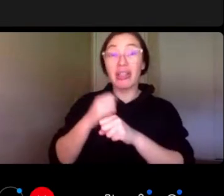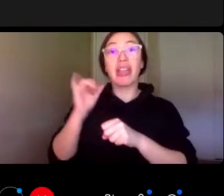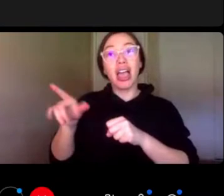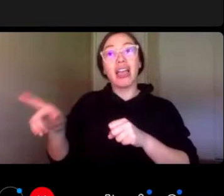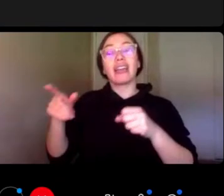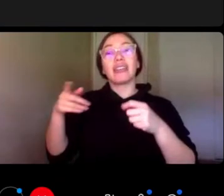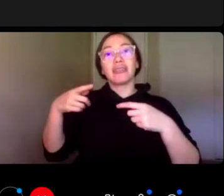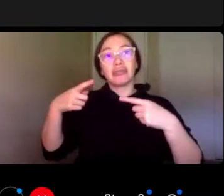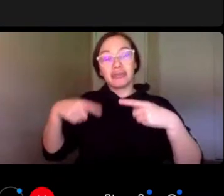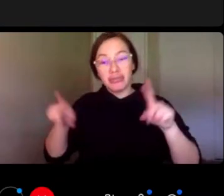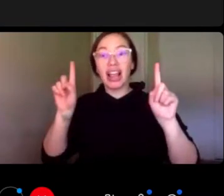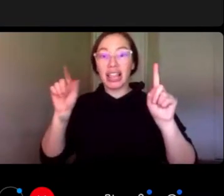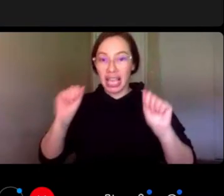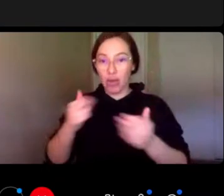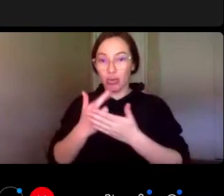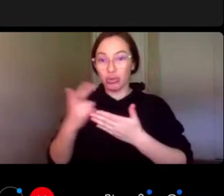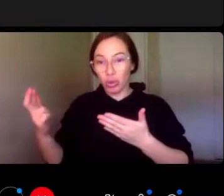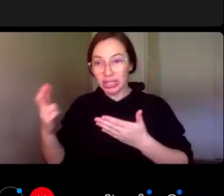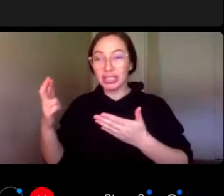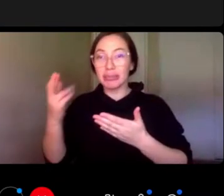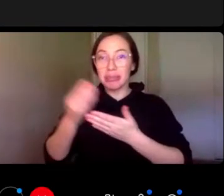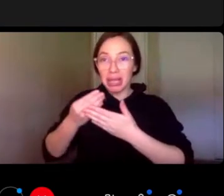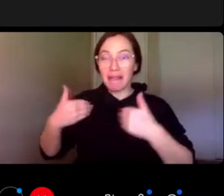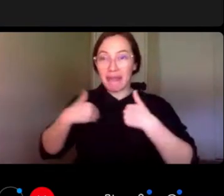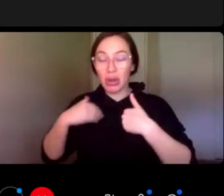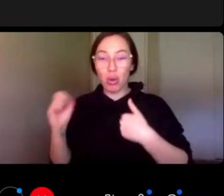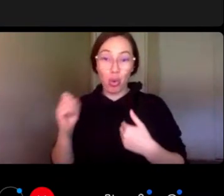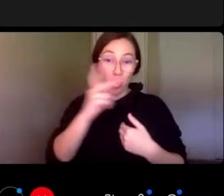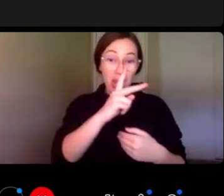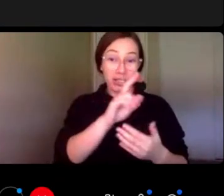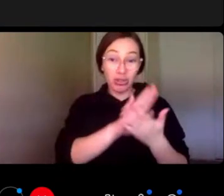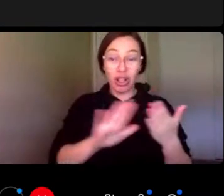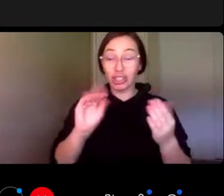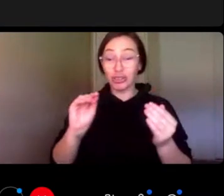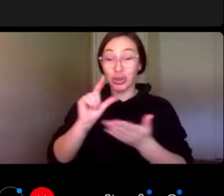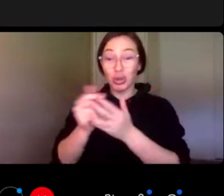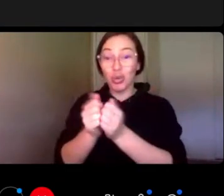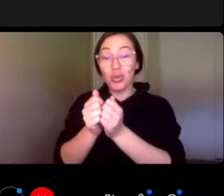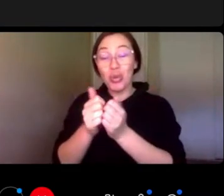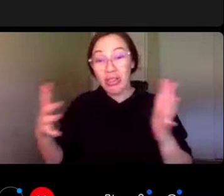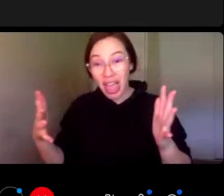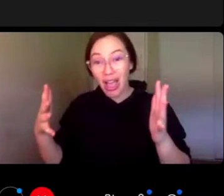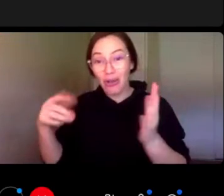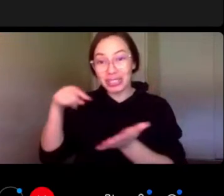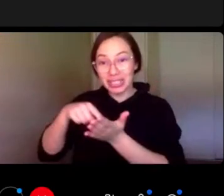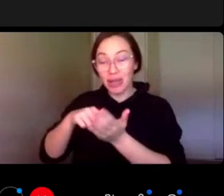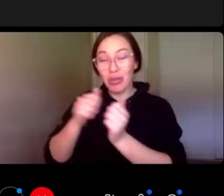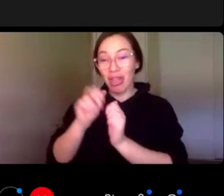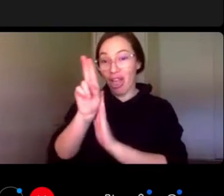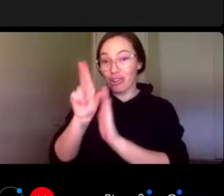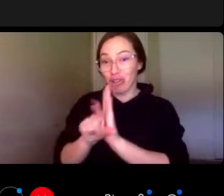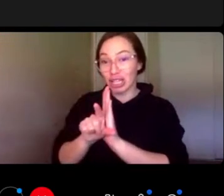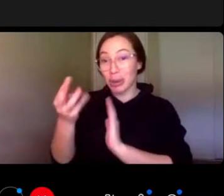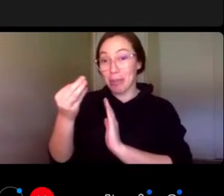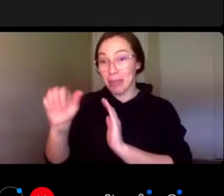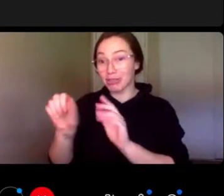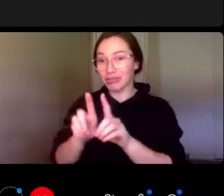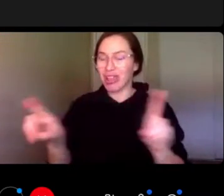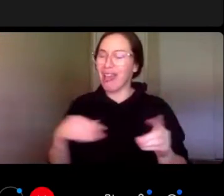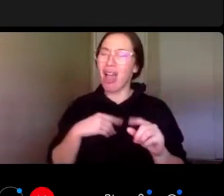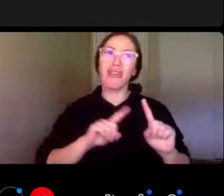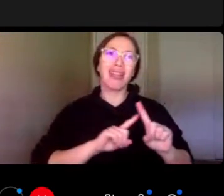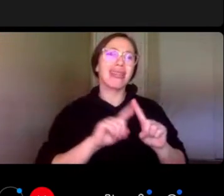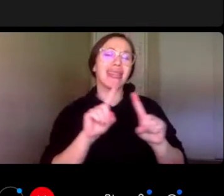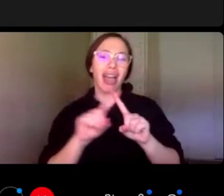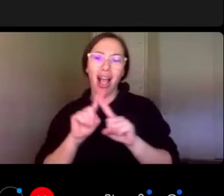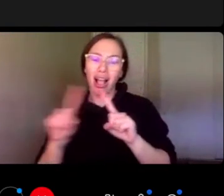gave him the resources to go back to college, and he graduated without debt with his undergraduate master's degree. There are lots of paths that we